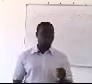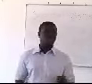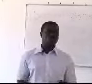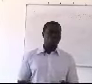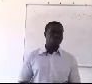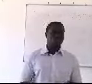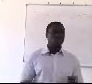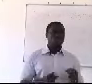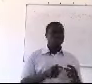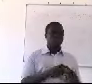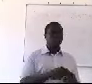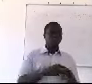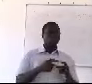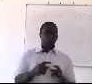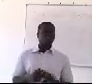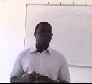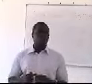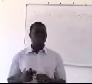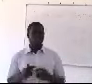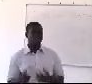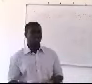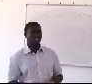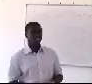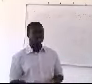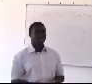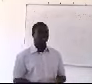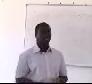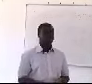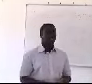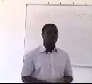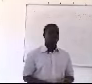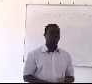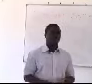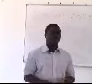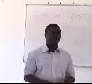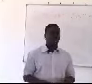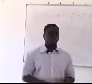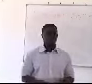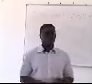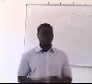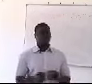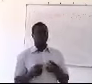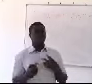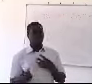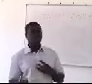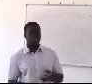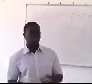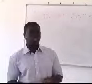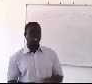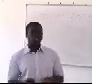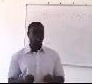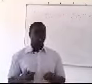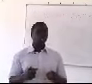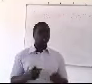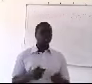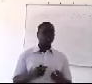the action potential, we say this is when a dendrite receives the stimulus. The beginning of the action is stimulated.